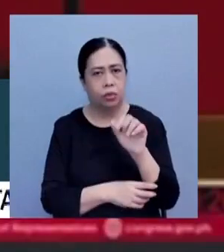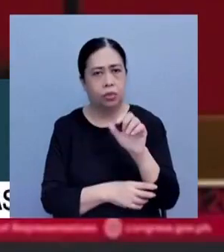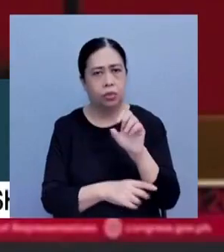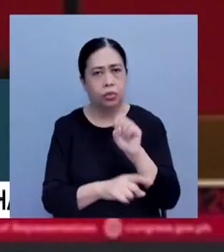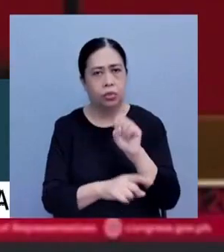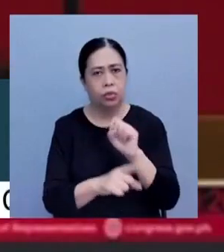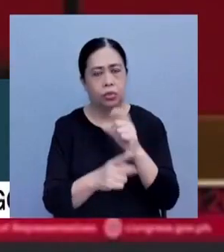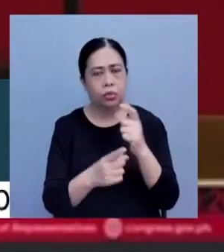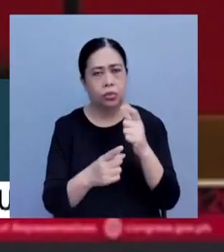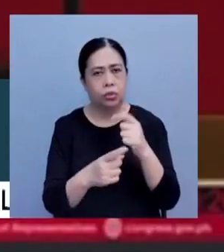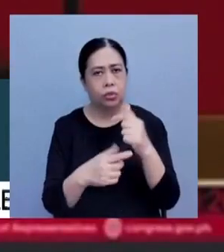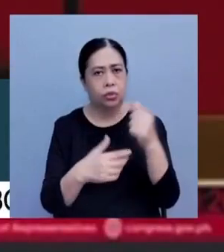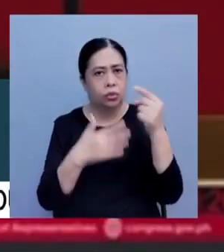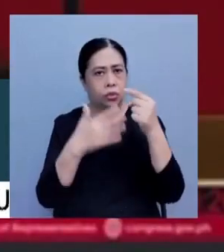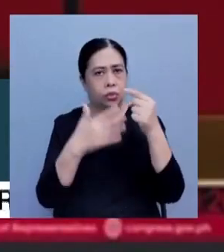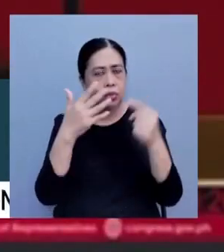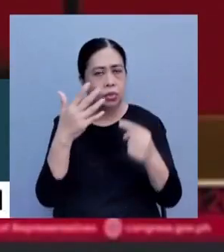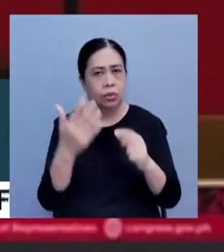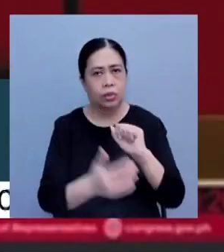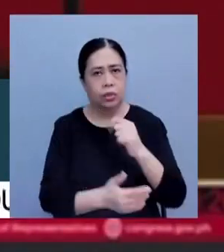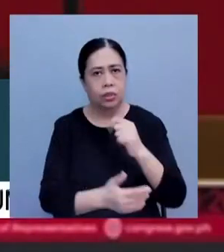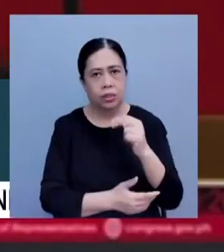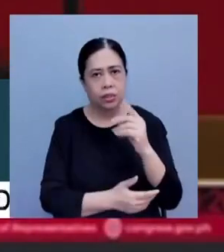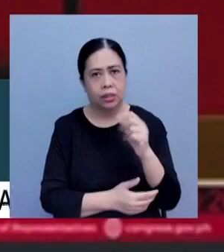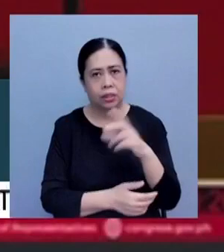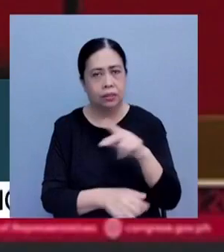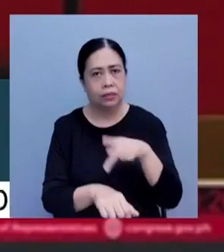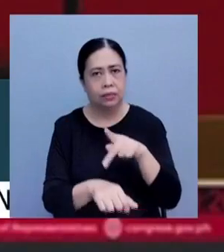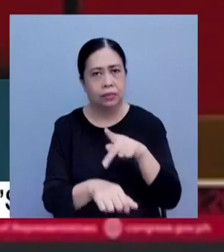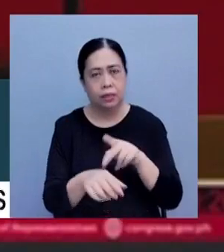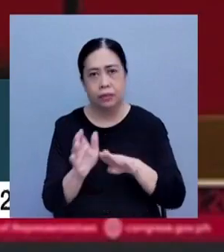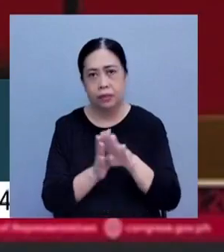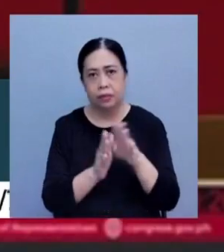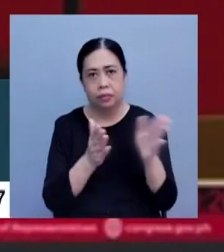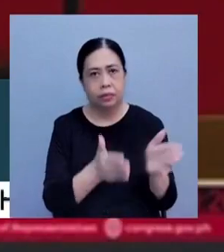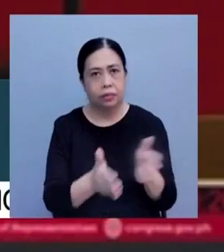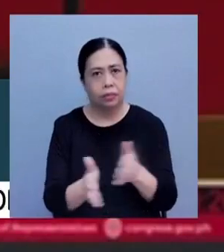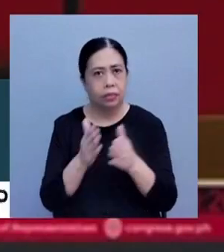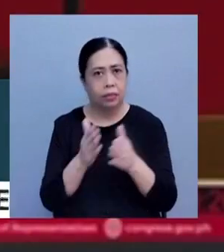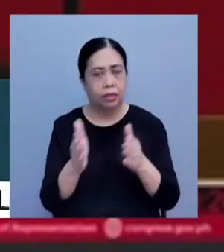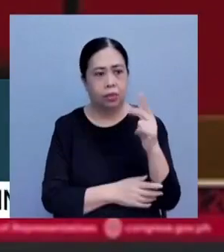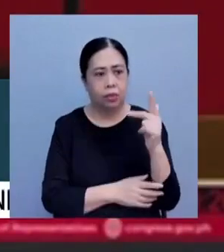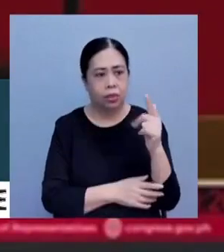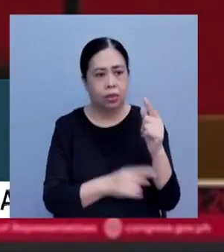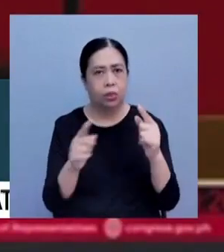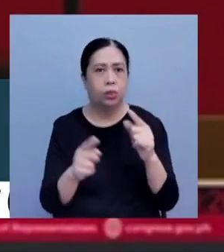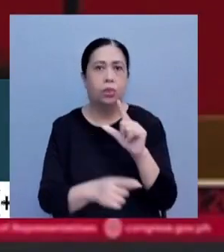agenda, and the Philippine Development Plan of 2023 to 2028.